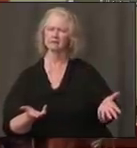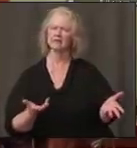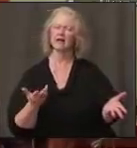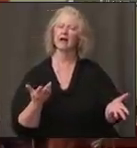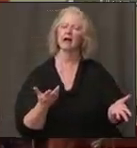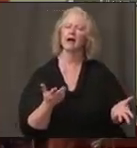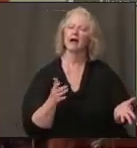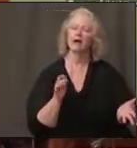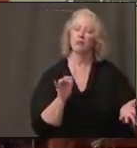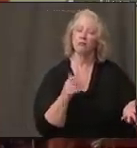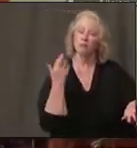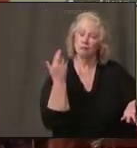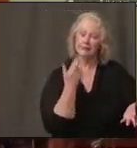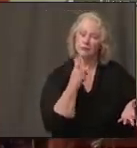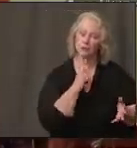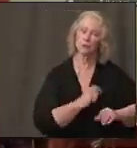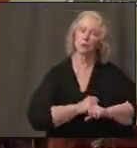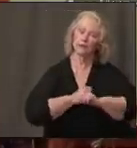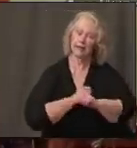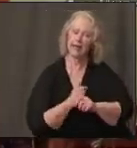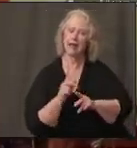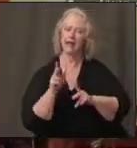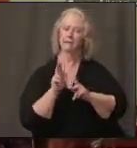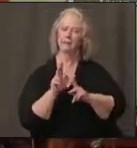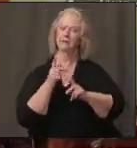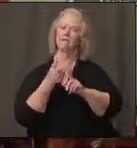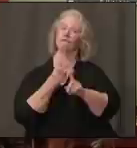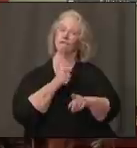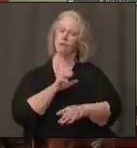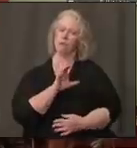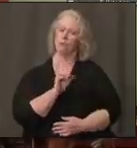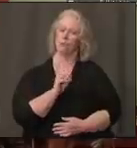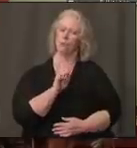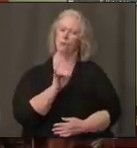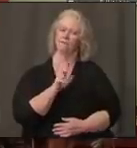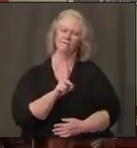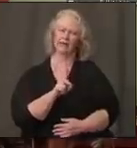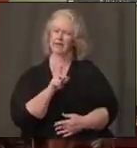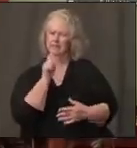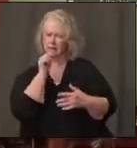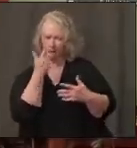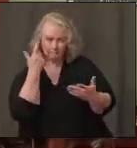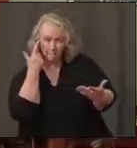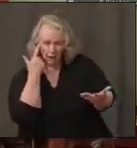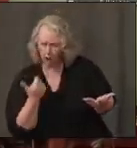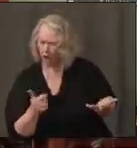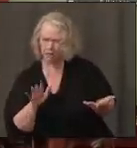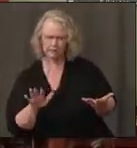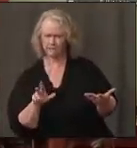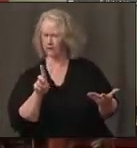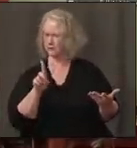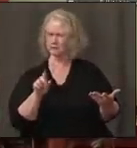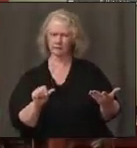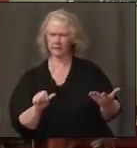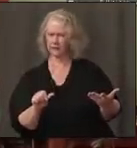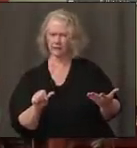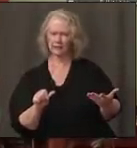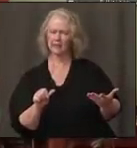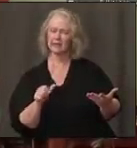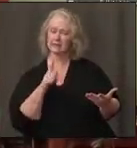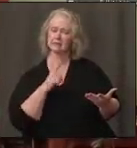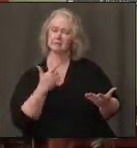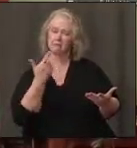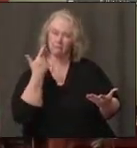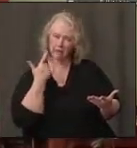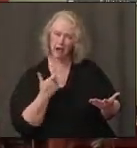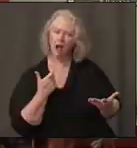The reason to protect people from COVID has nothing to do with their disability, it has to do with the fact